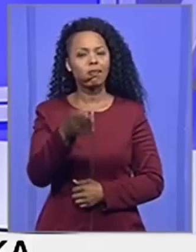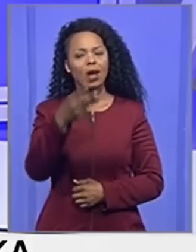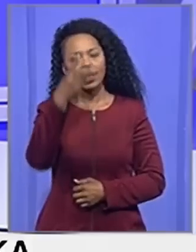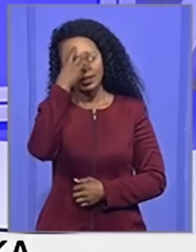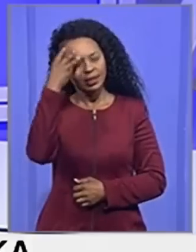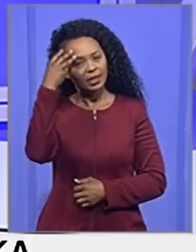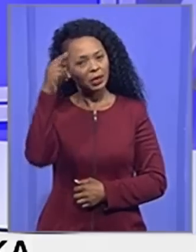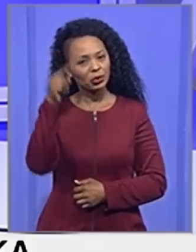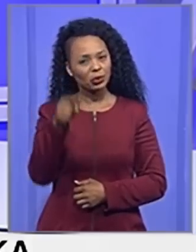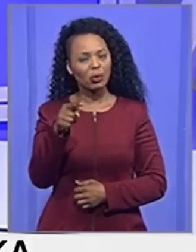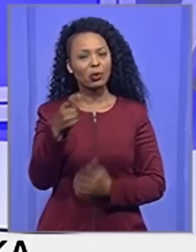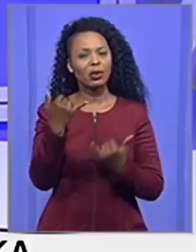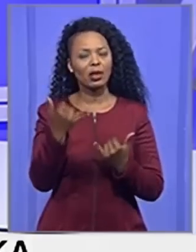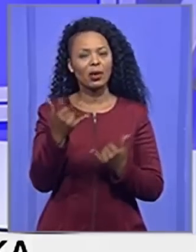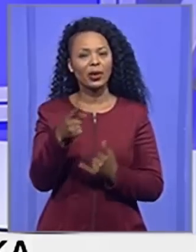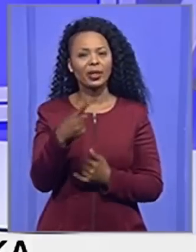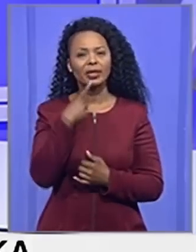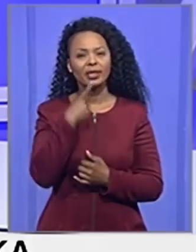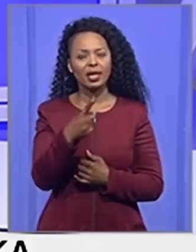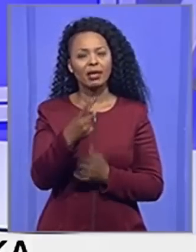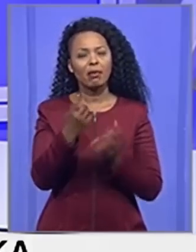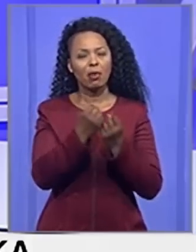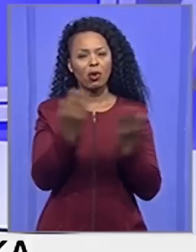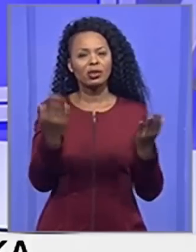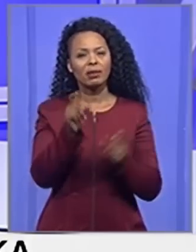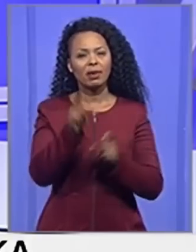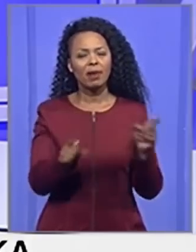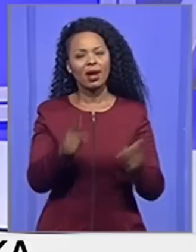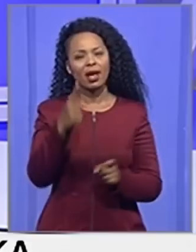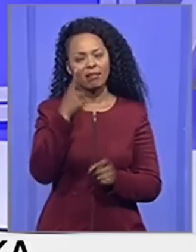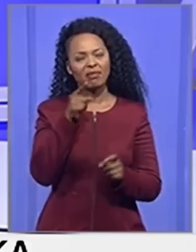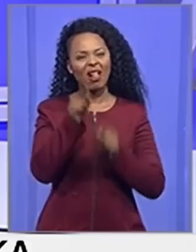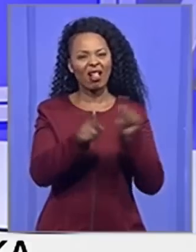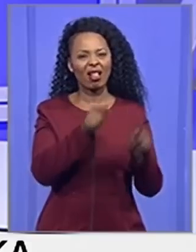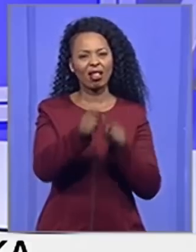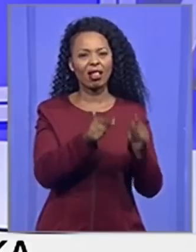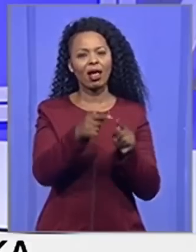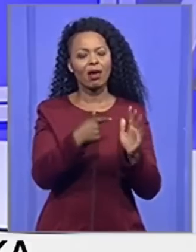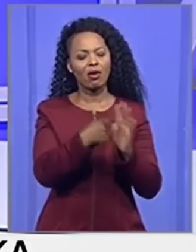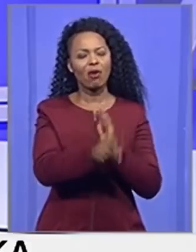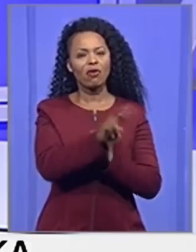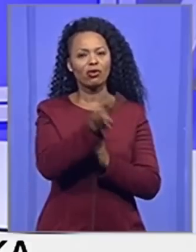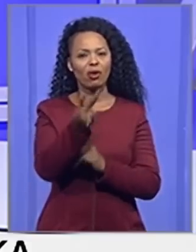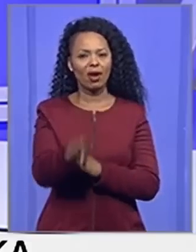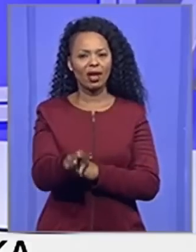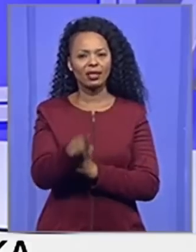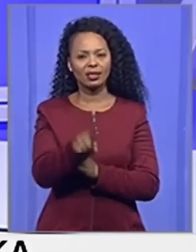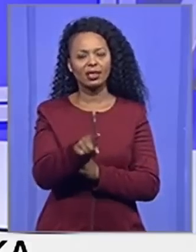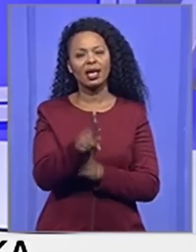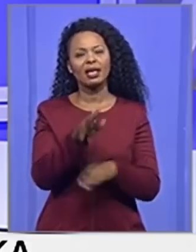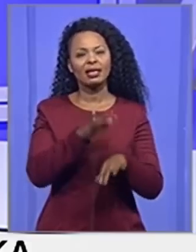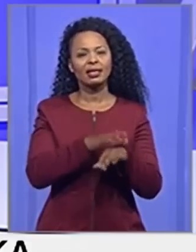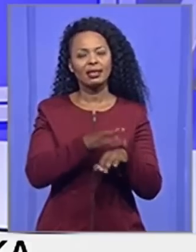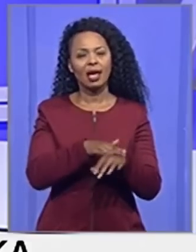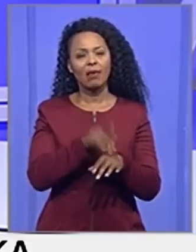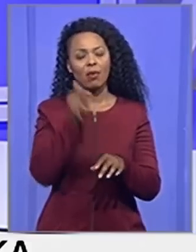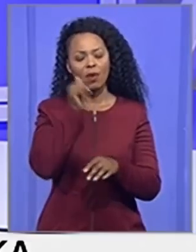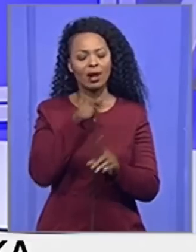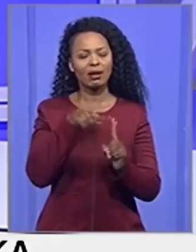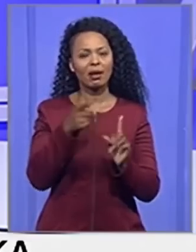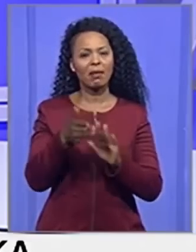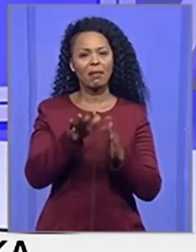ya Senzo Meiwa o beile balatofatšwa ka moka ba bahlano ka Vosloorus ka letšatši leo naletšana ya kgwele ya maoto